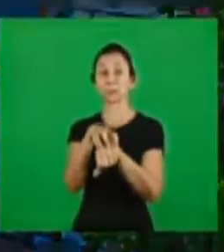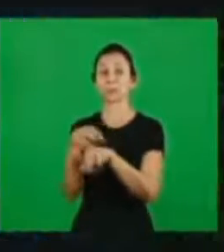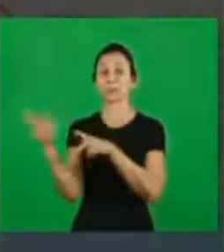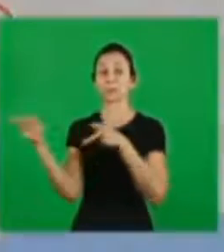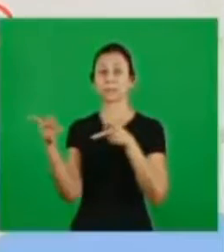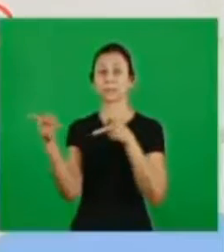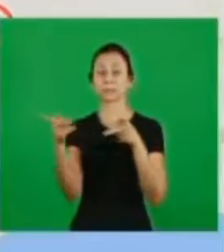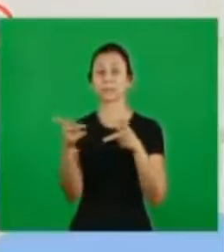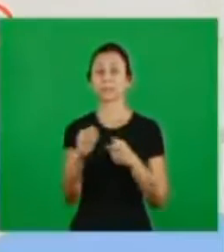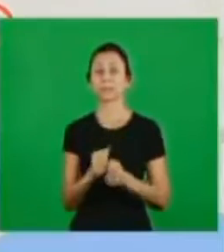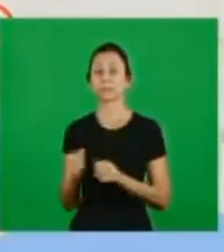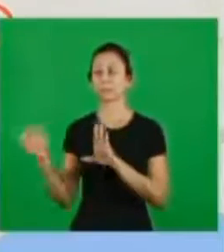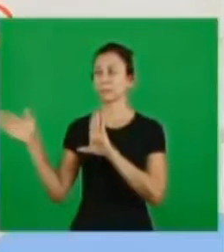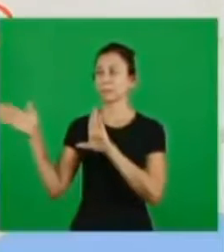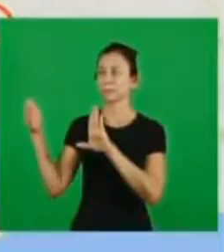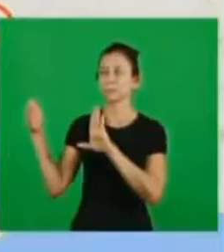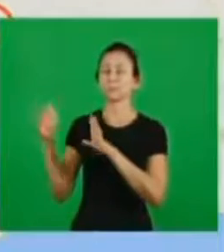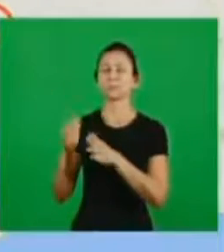There are a lot of tourists there.